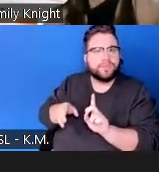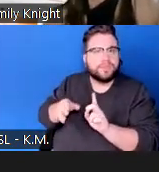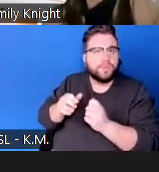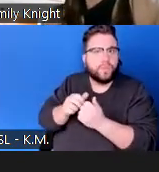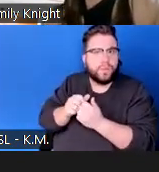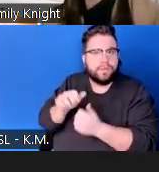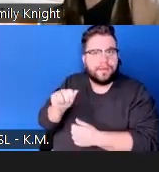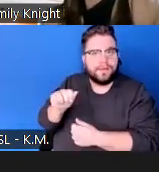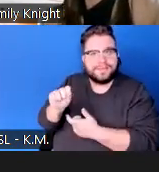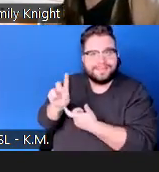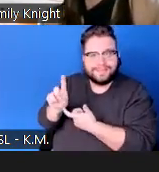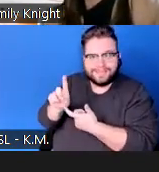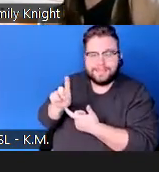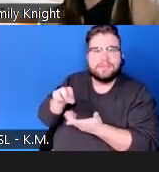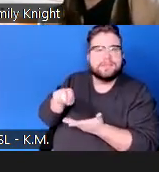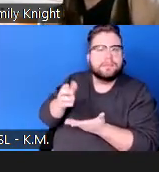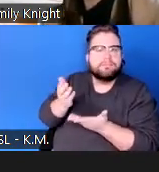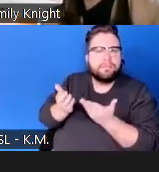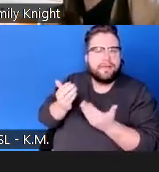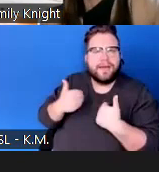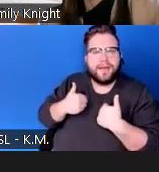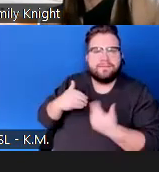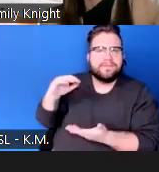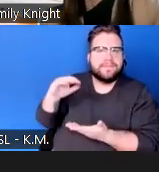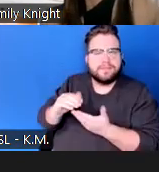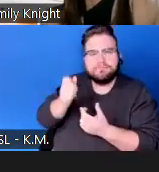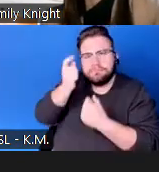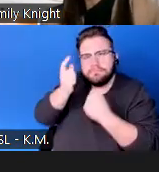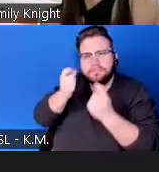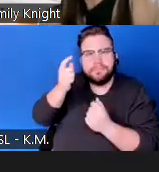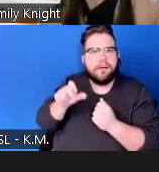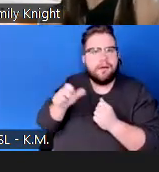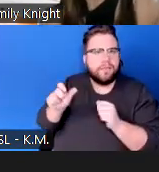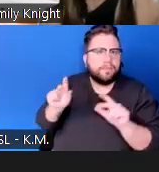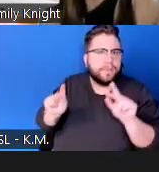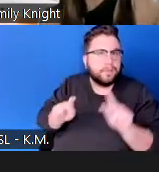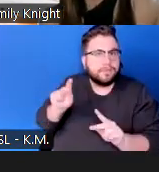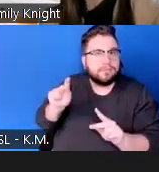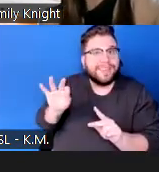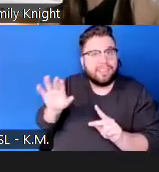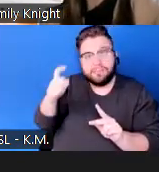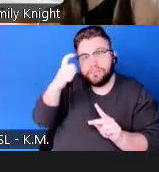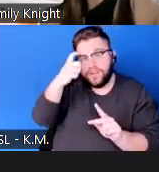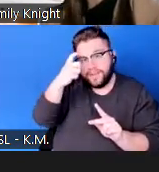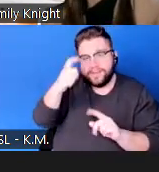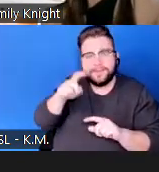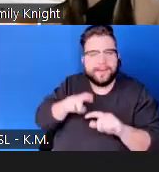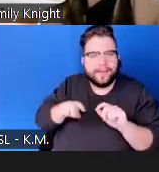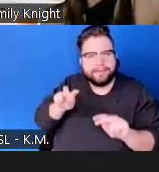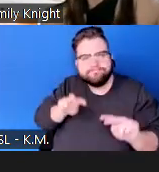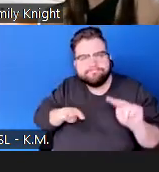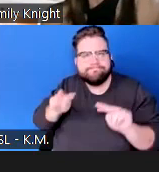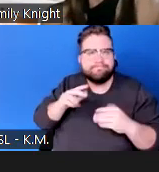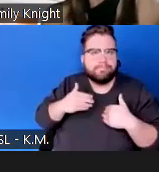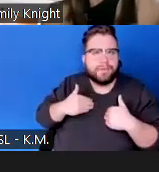are processing body movements less automatically. They may need to pay extra attention to body language in order to be able